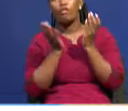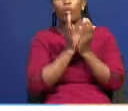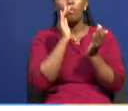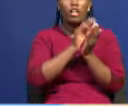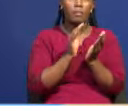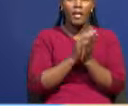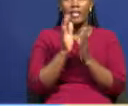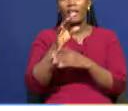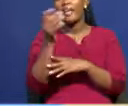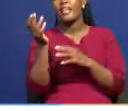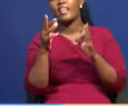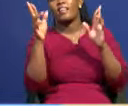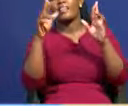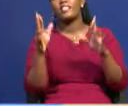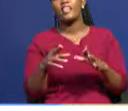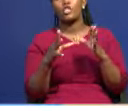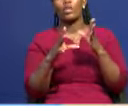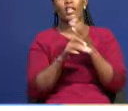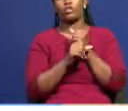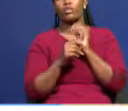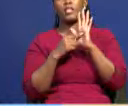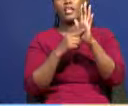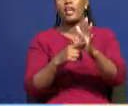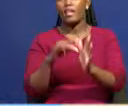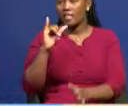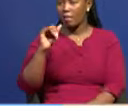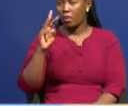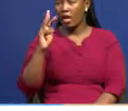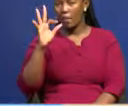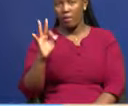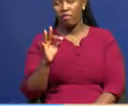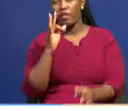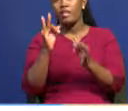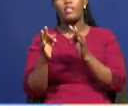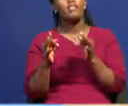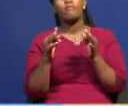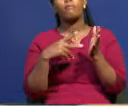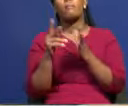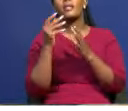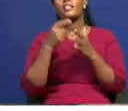international organizations like the IMF as well. So if we do not pay our taxes, then who will?